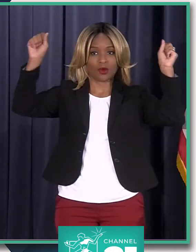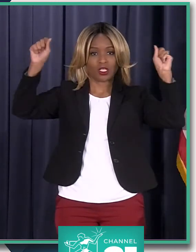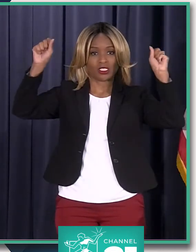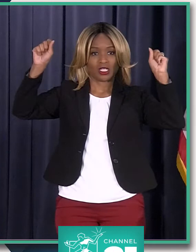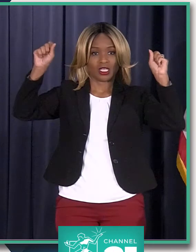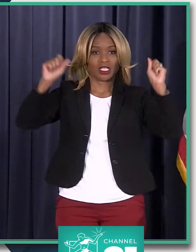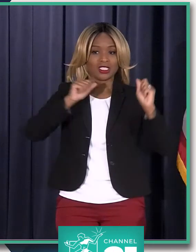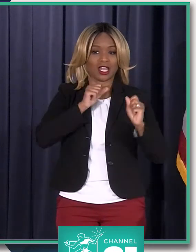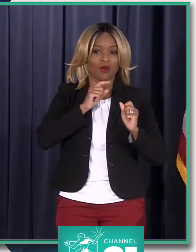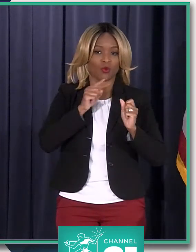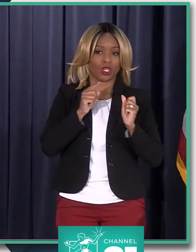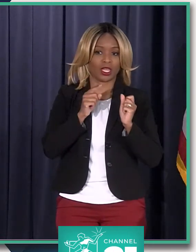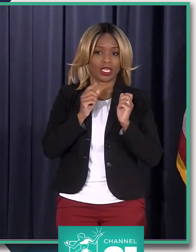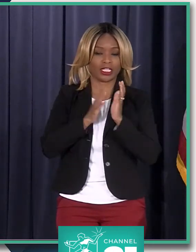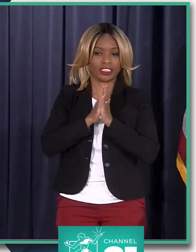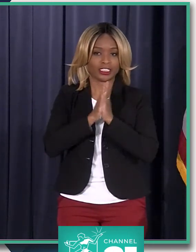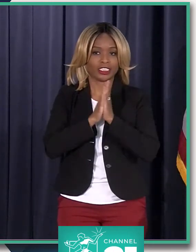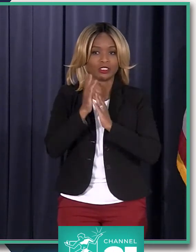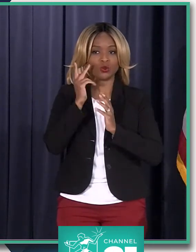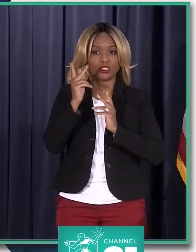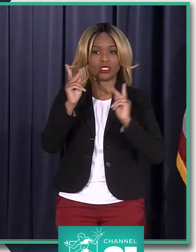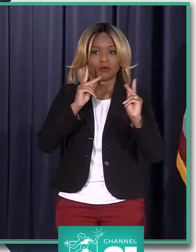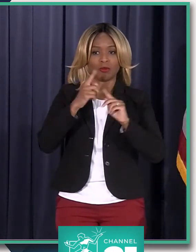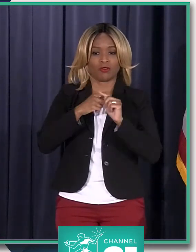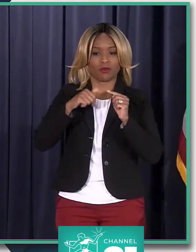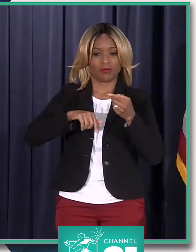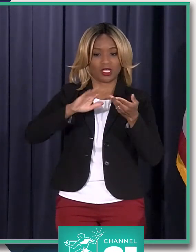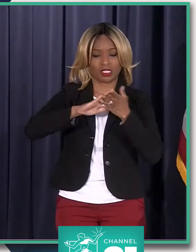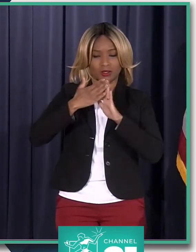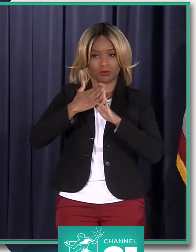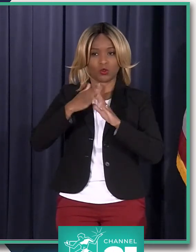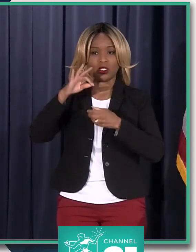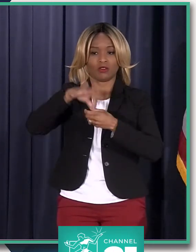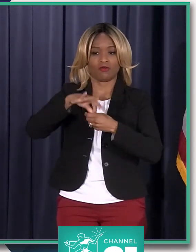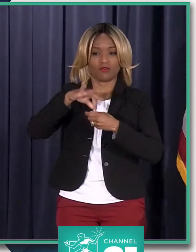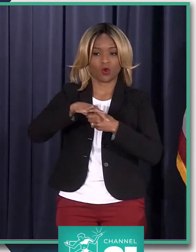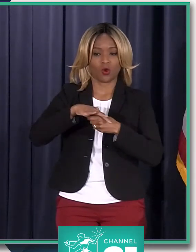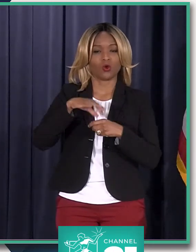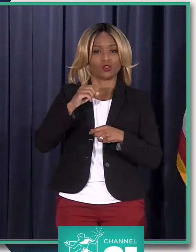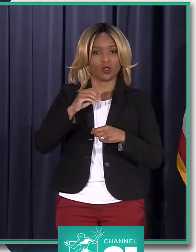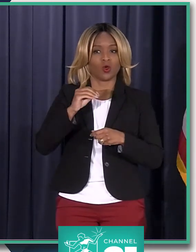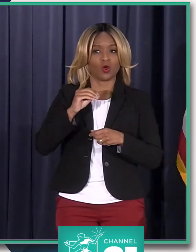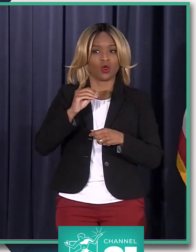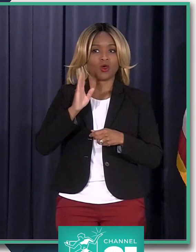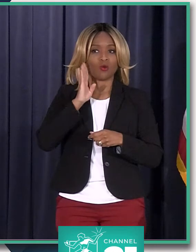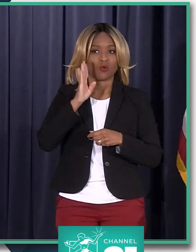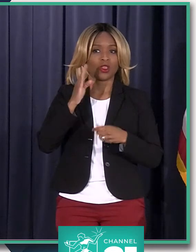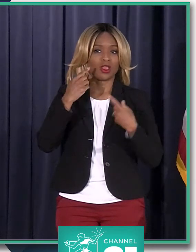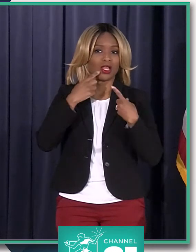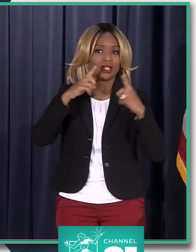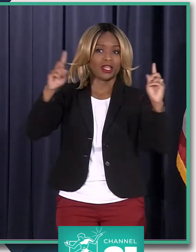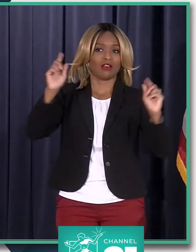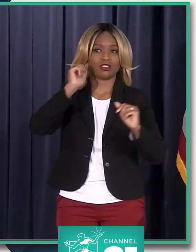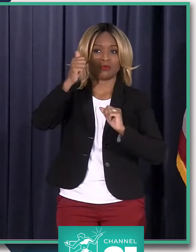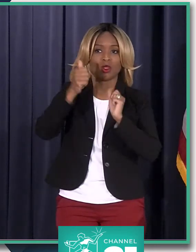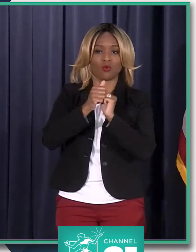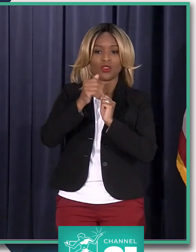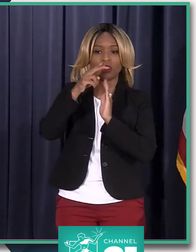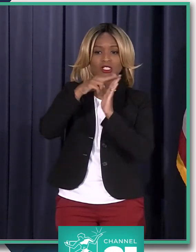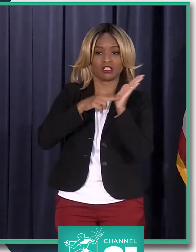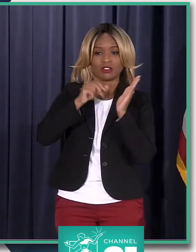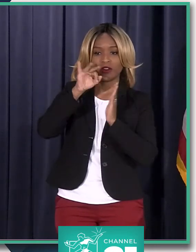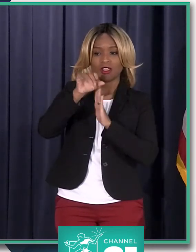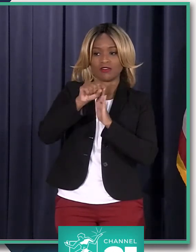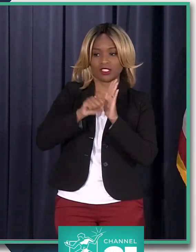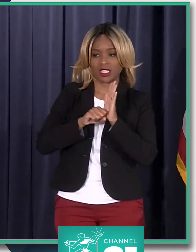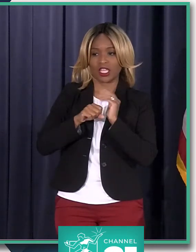really anxious to see people from this community vote. And we'll have an announcement tomorrow with the Secretary of State and the